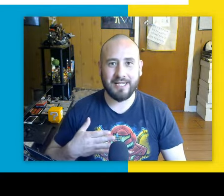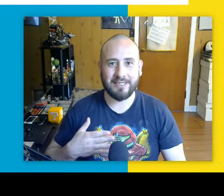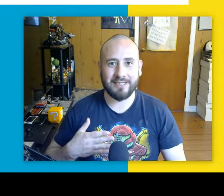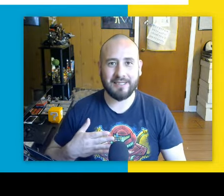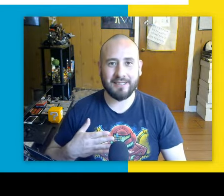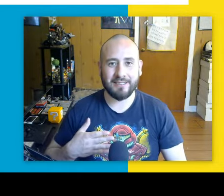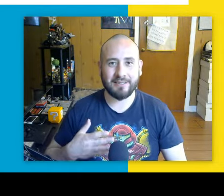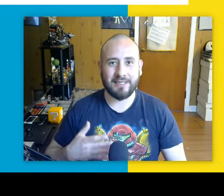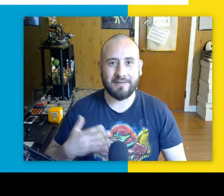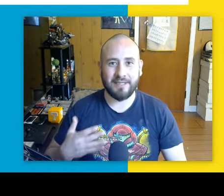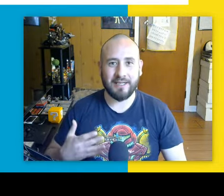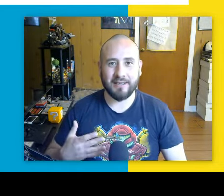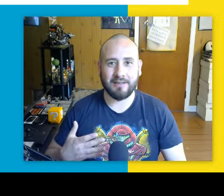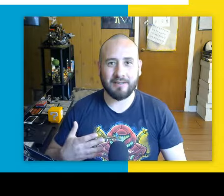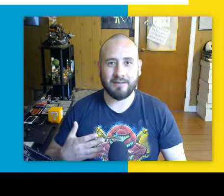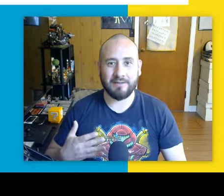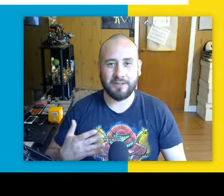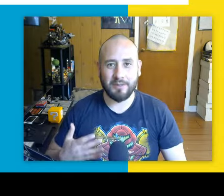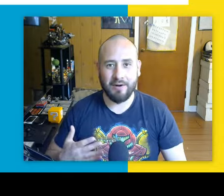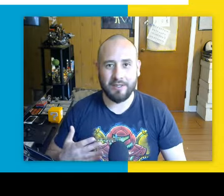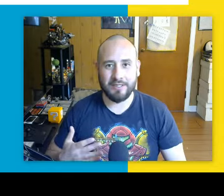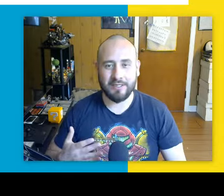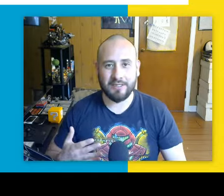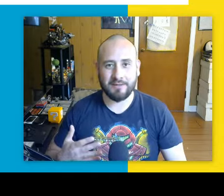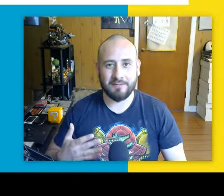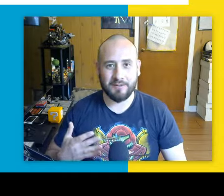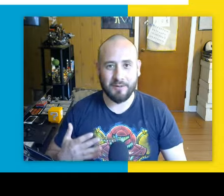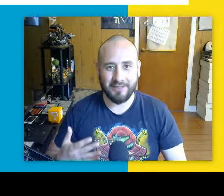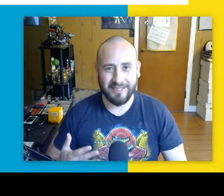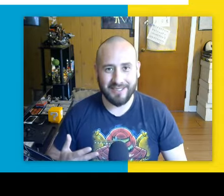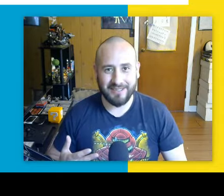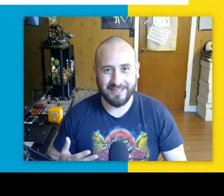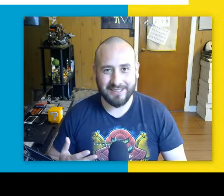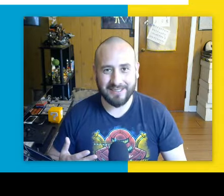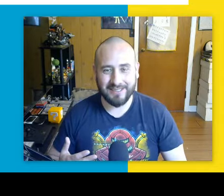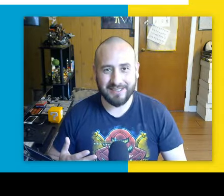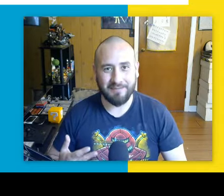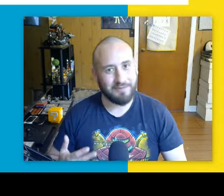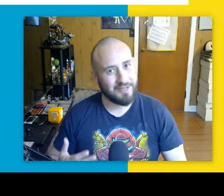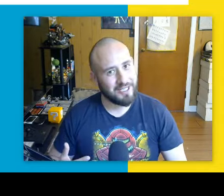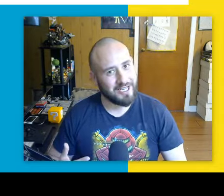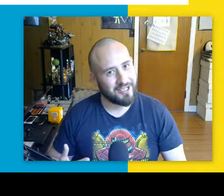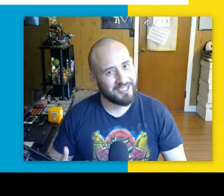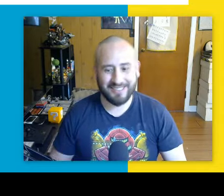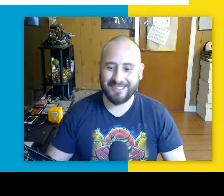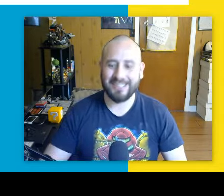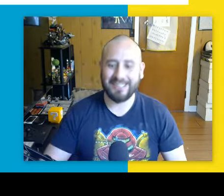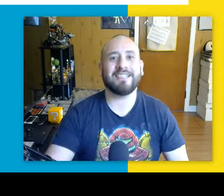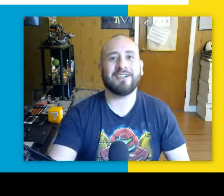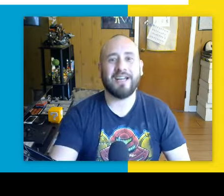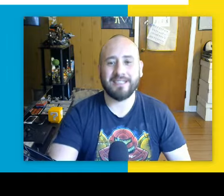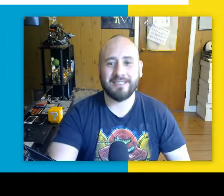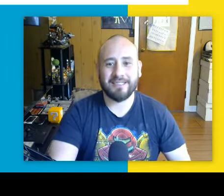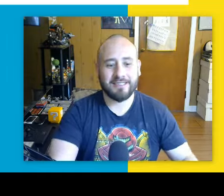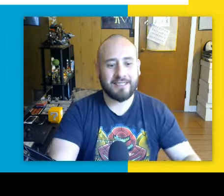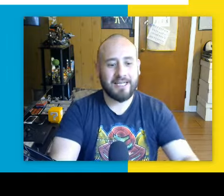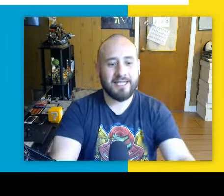three lessons. I've been here for 2 hours recording videos. I'm very tired. All